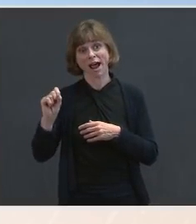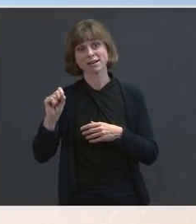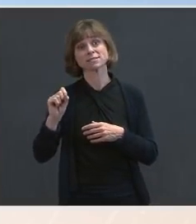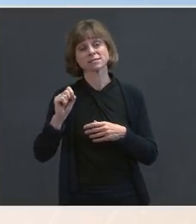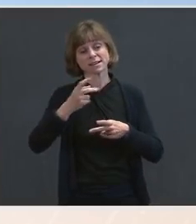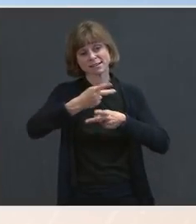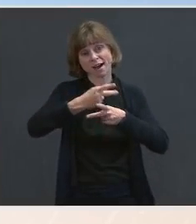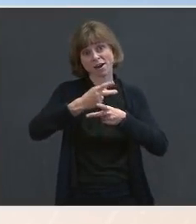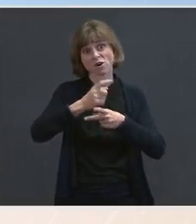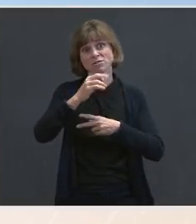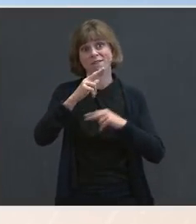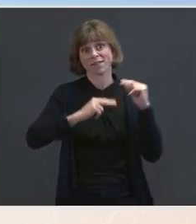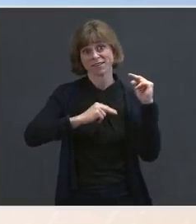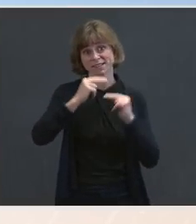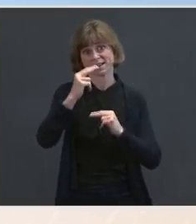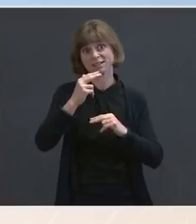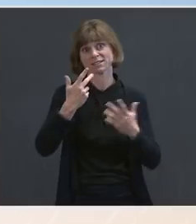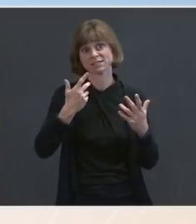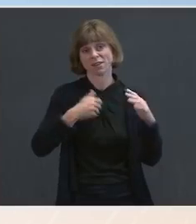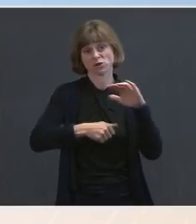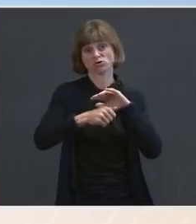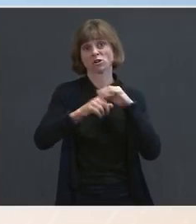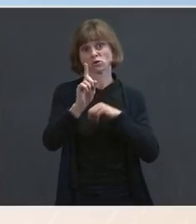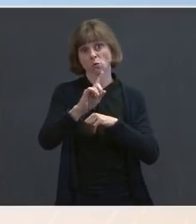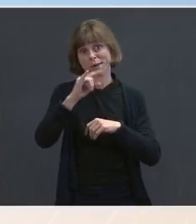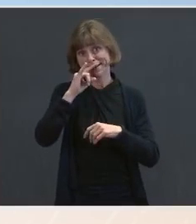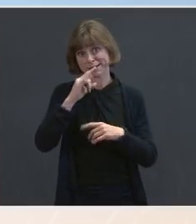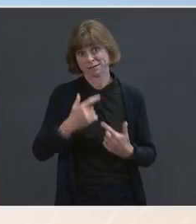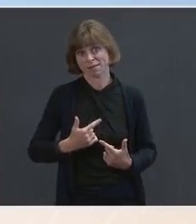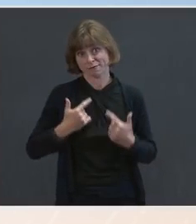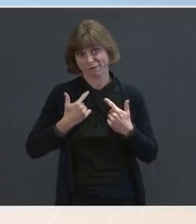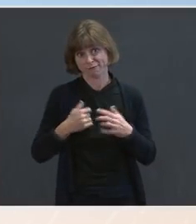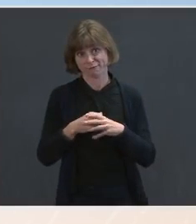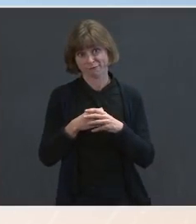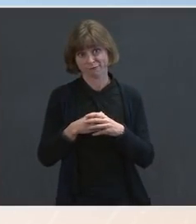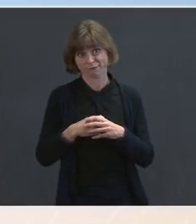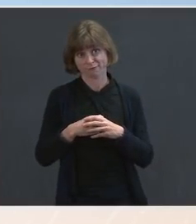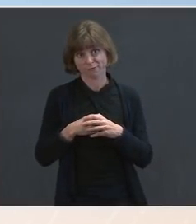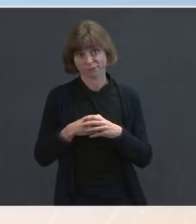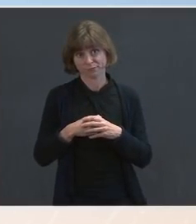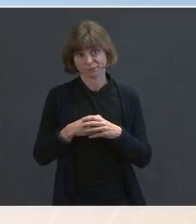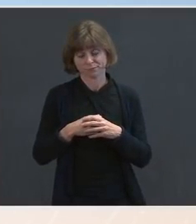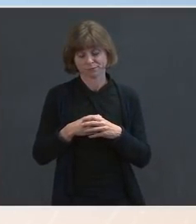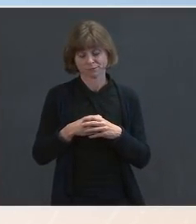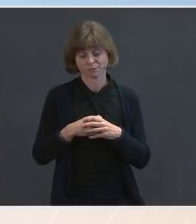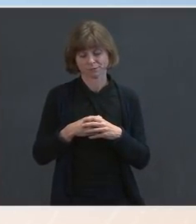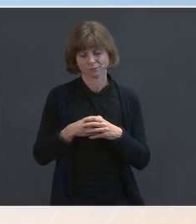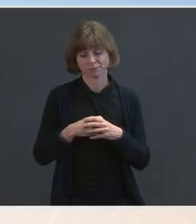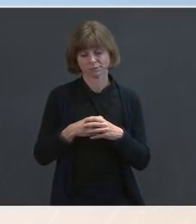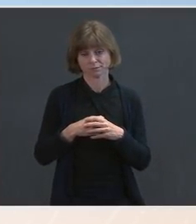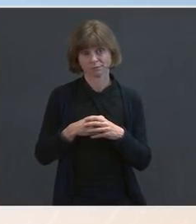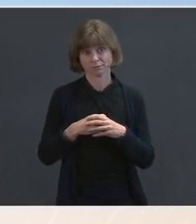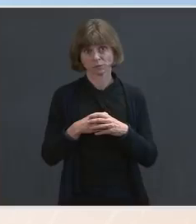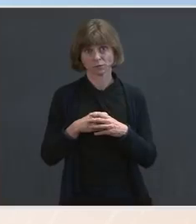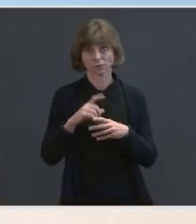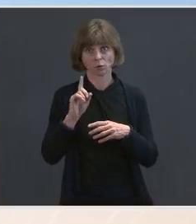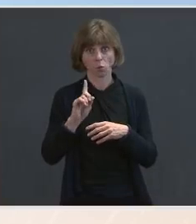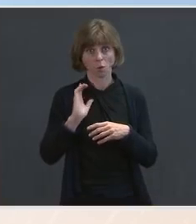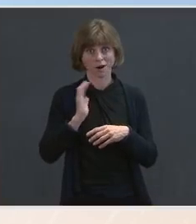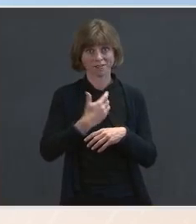and the shelters where these kids are. Certainly, one of our concerns is that there